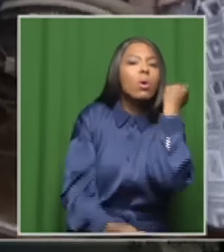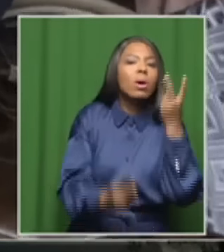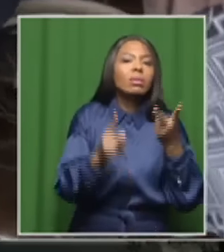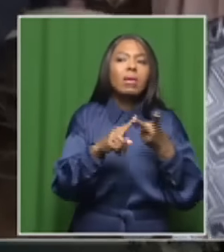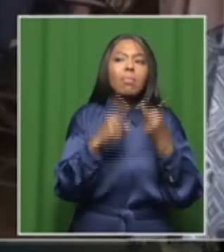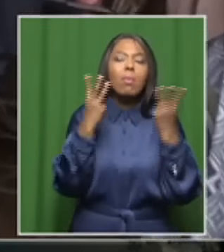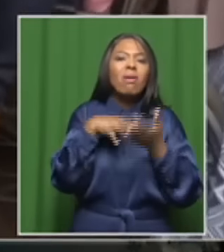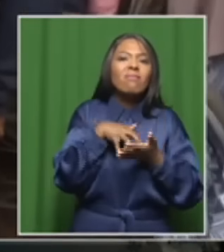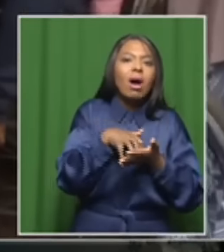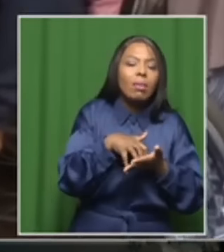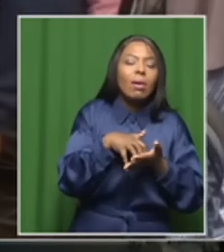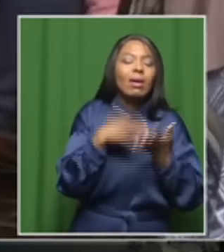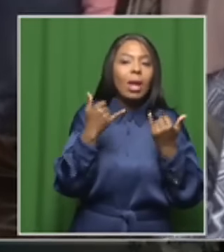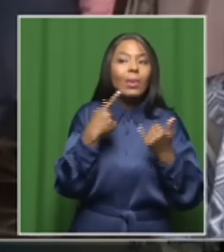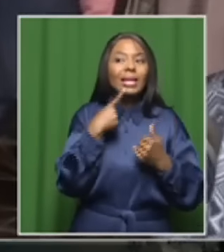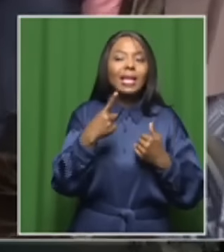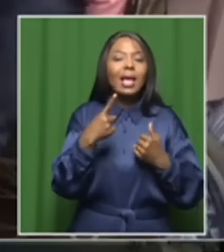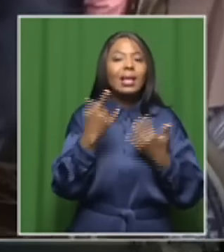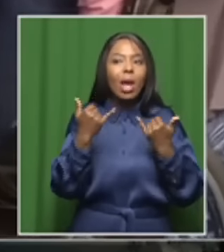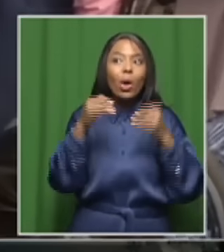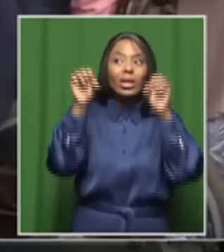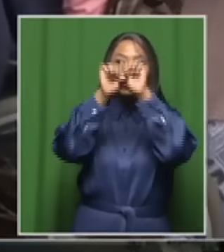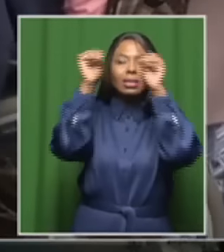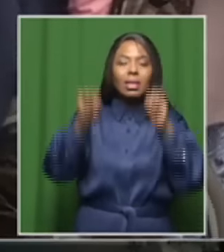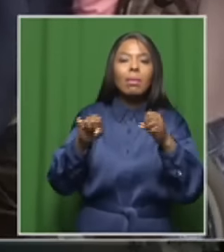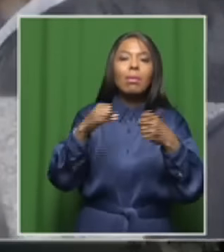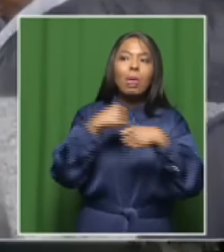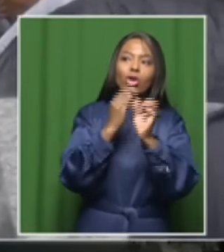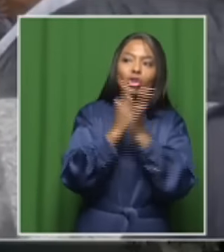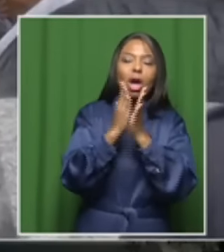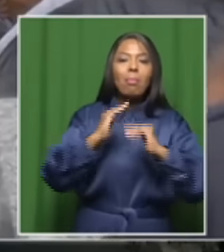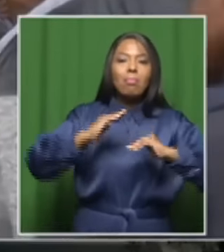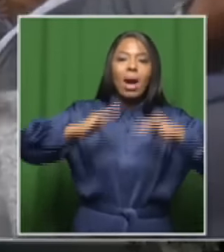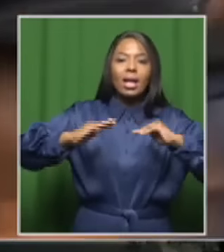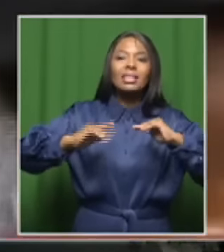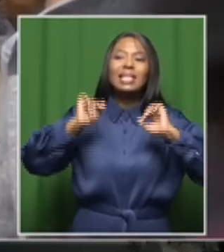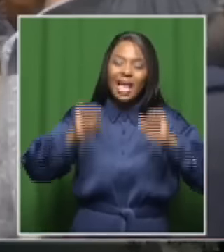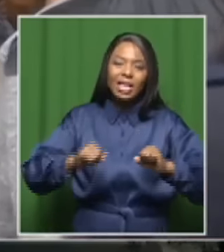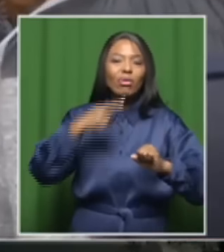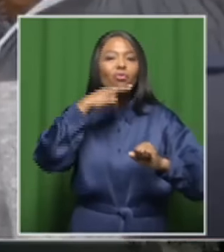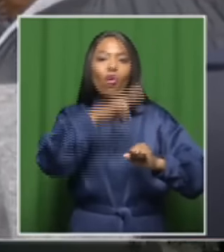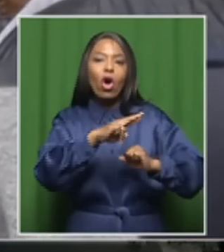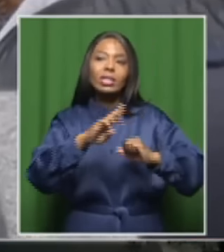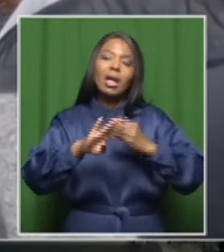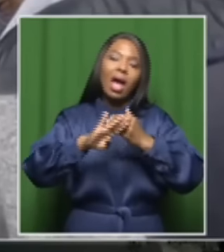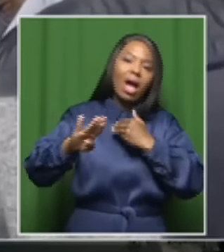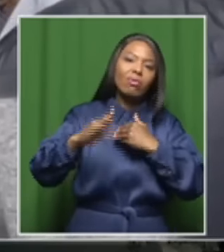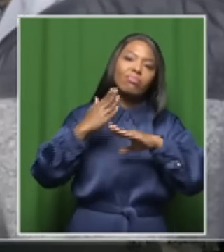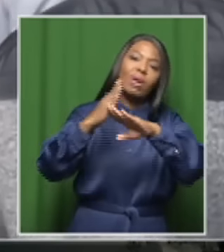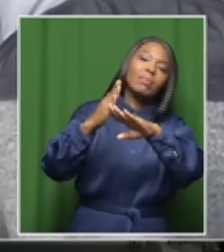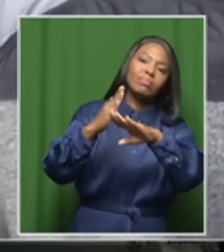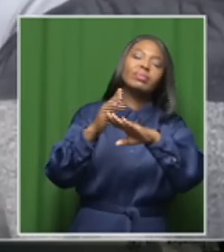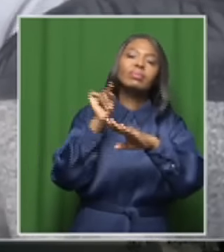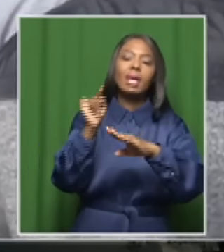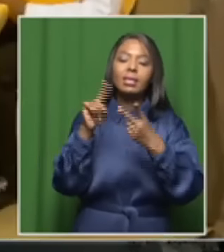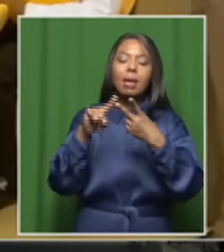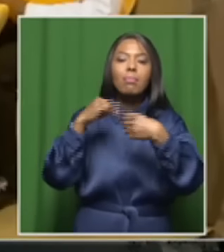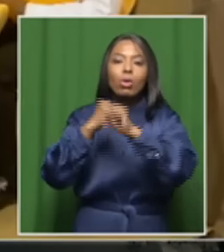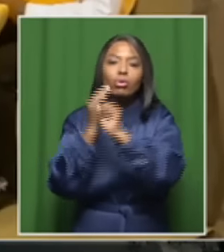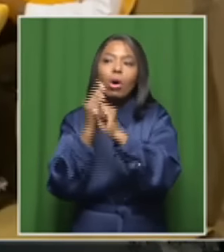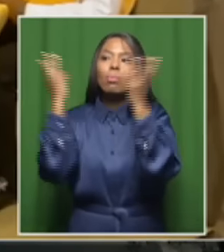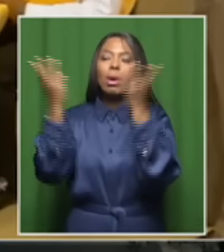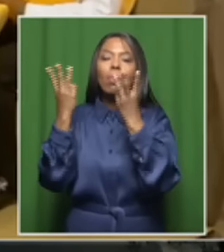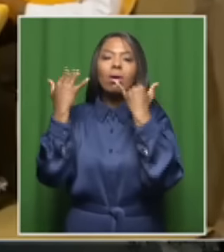let's balance the ensuring that fraud does not happen with ensuring that people are not